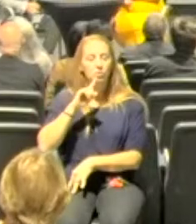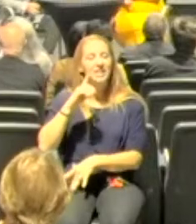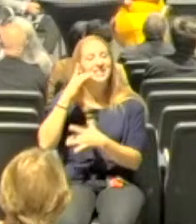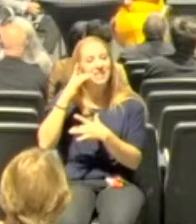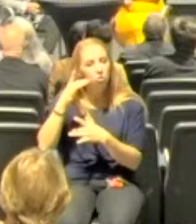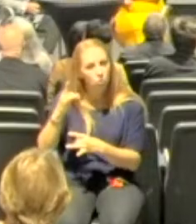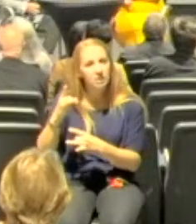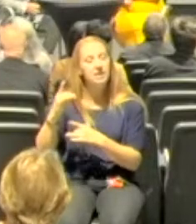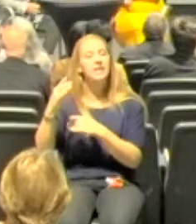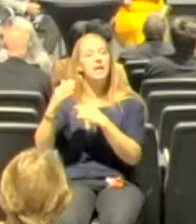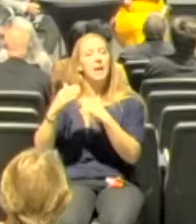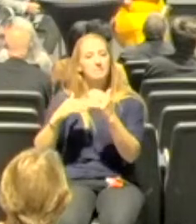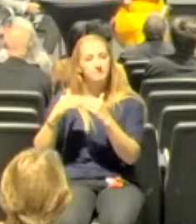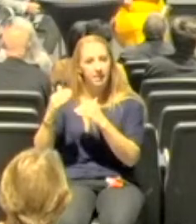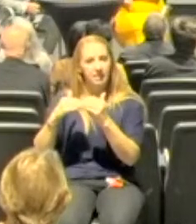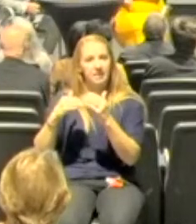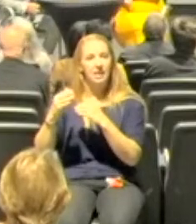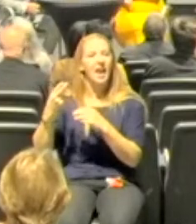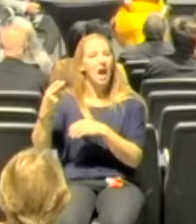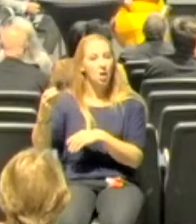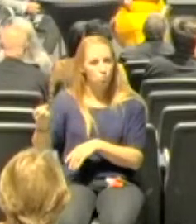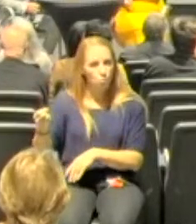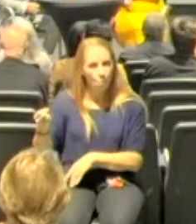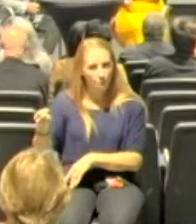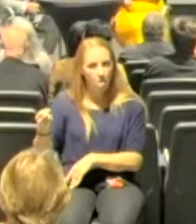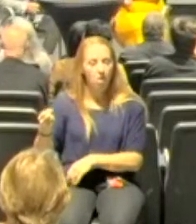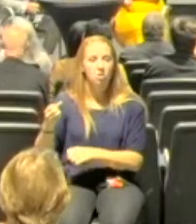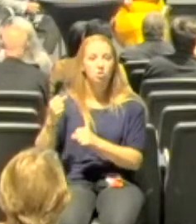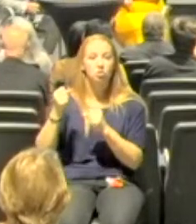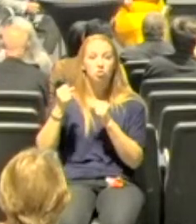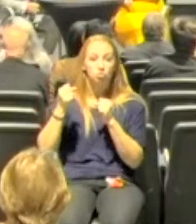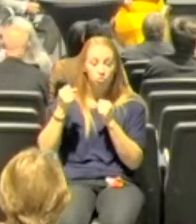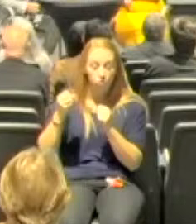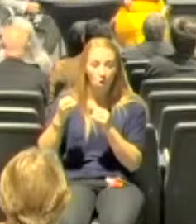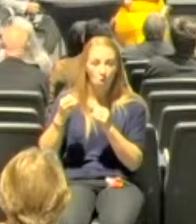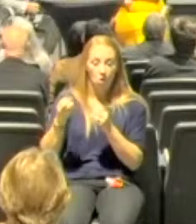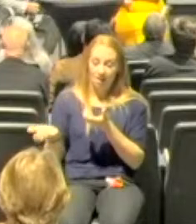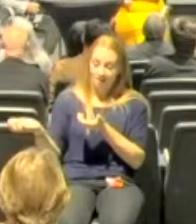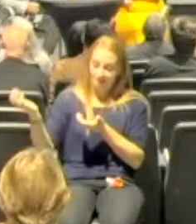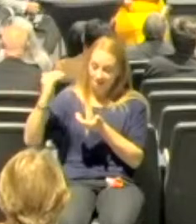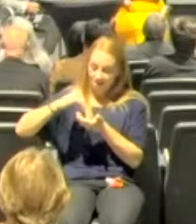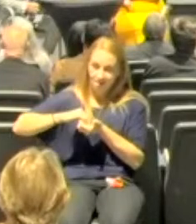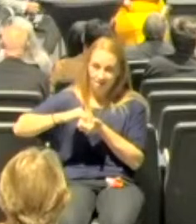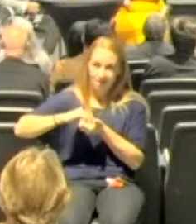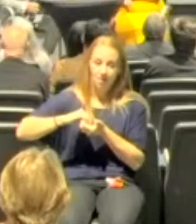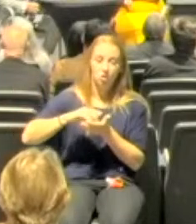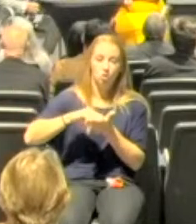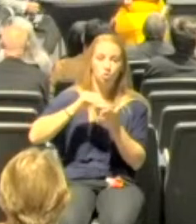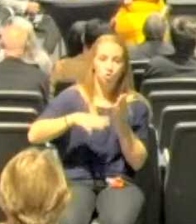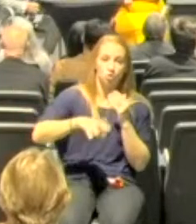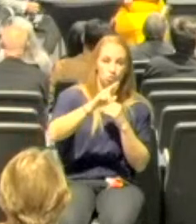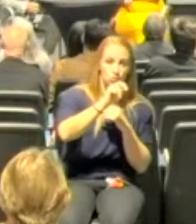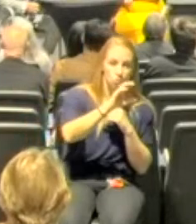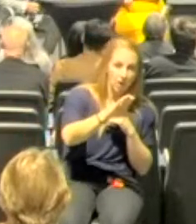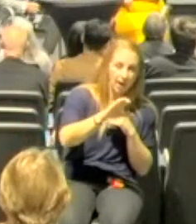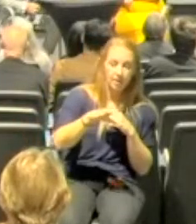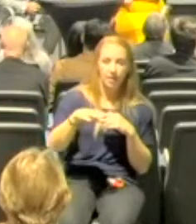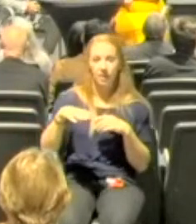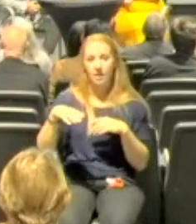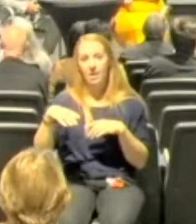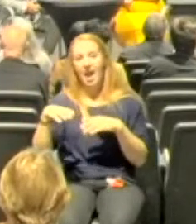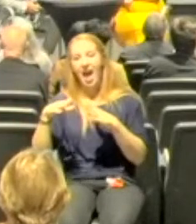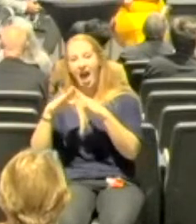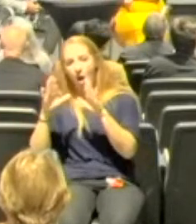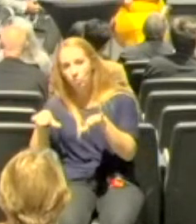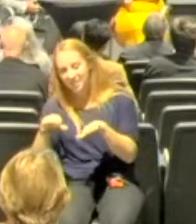in building, you know, a choice high school. So with that collaboration, along with further down student rec, student housing towards the